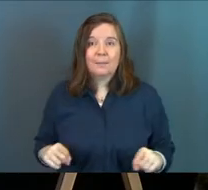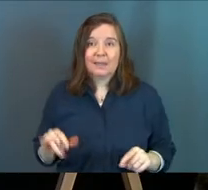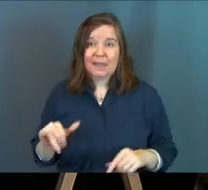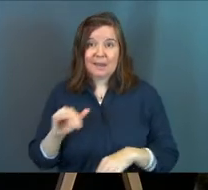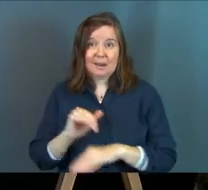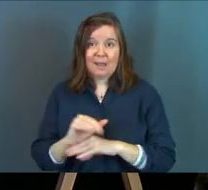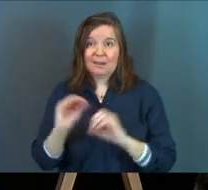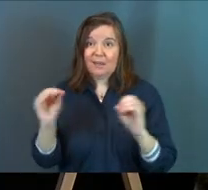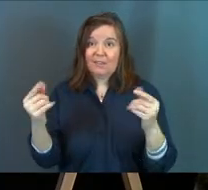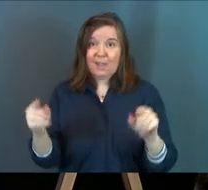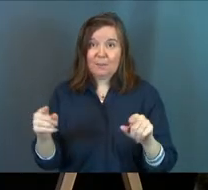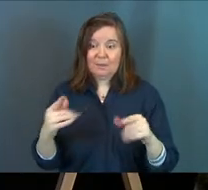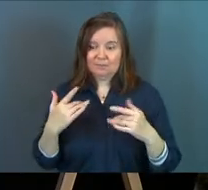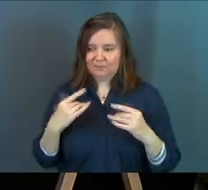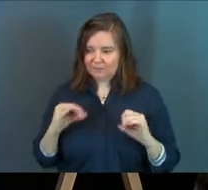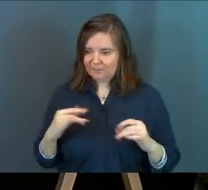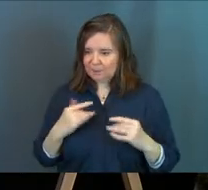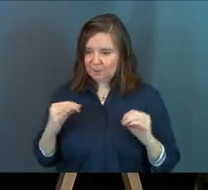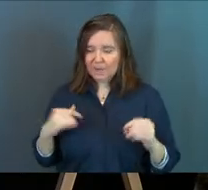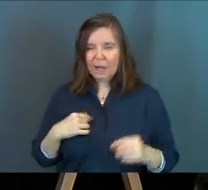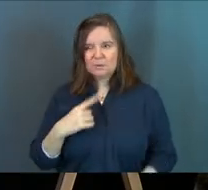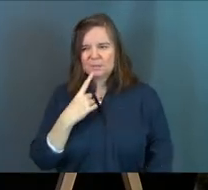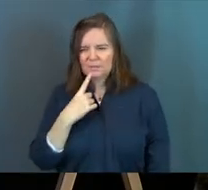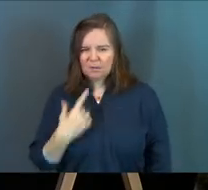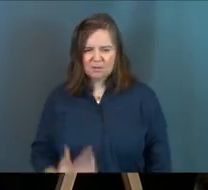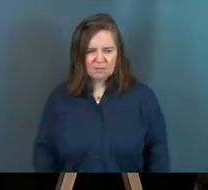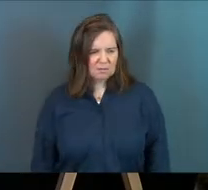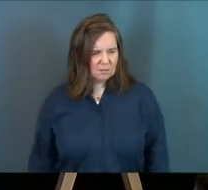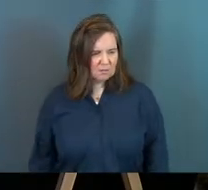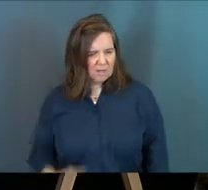that night. Nothing. And I was super disappointed.